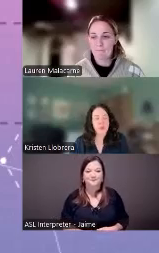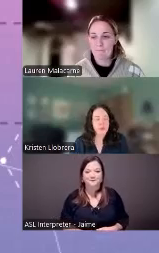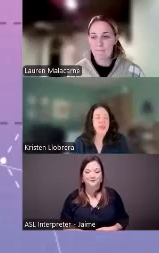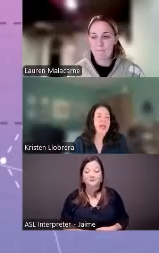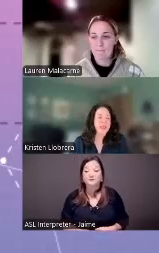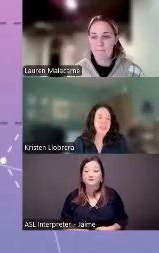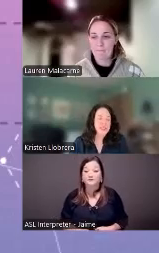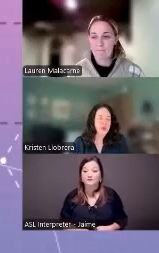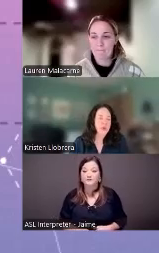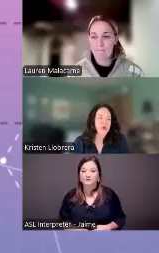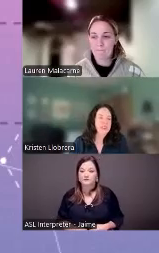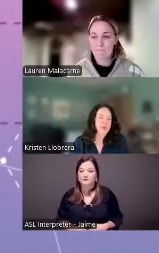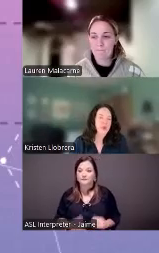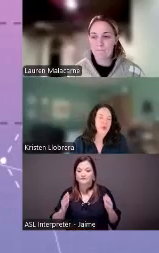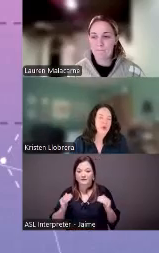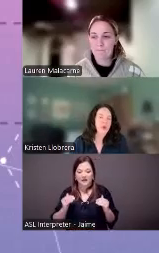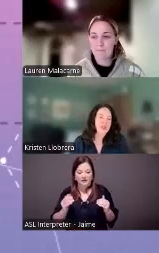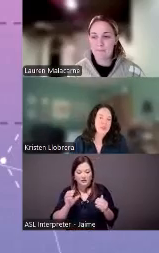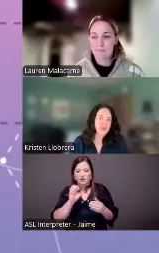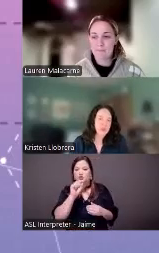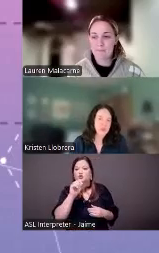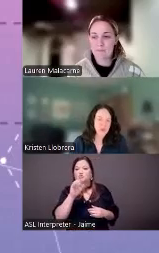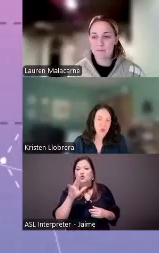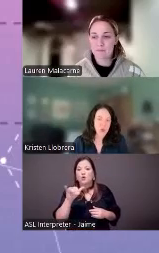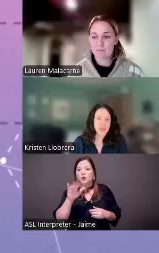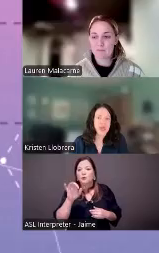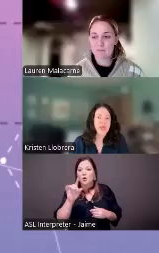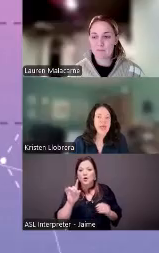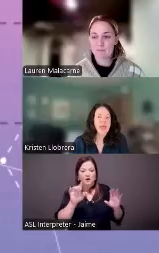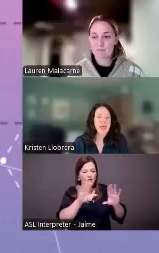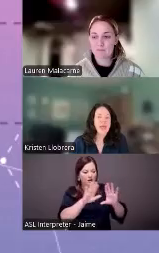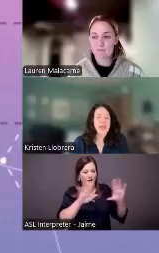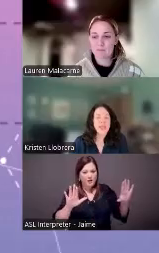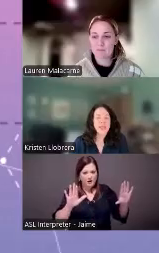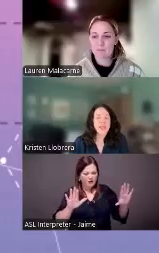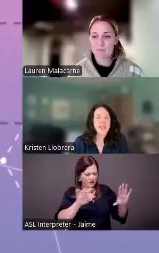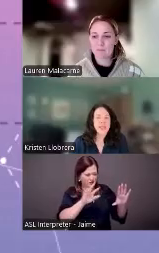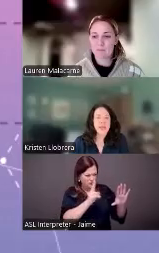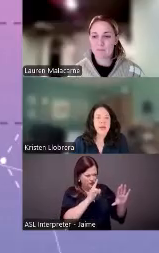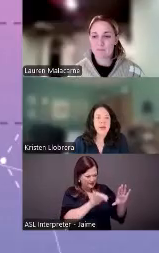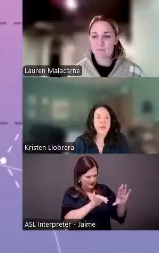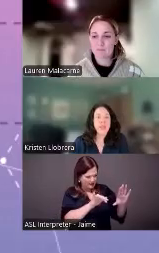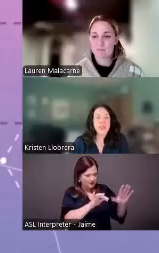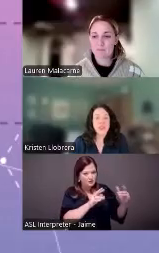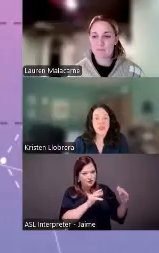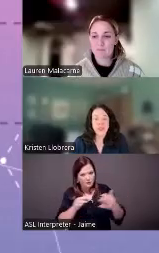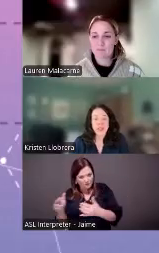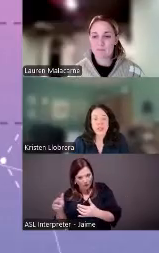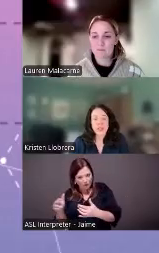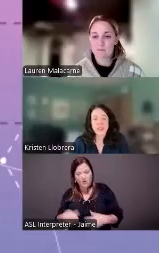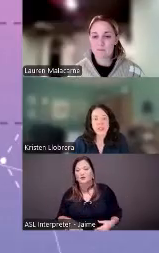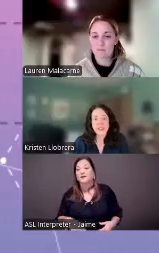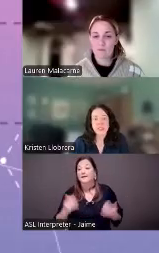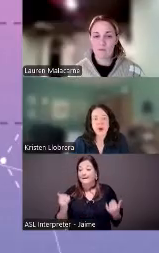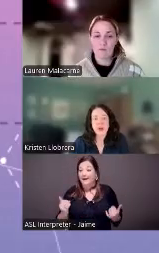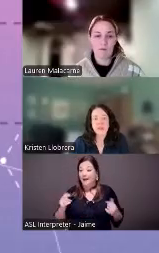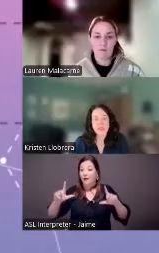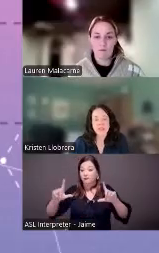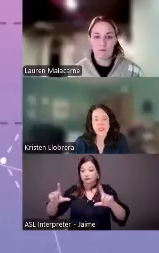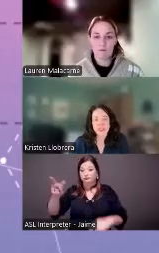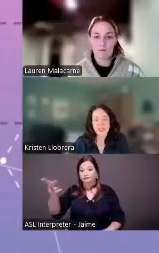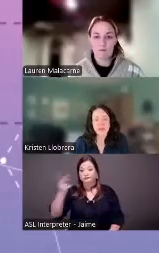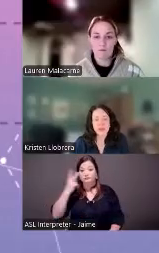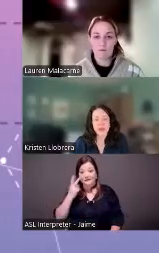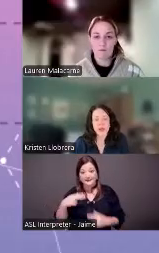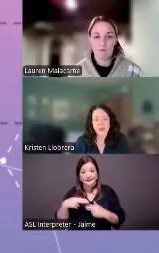we then had these storyboards that we could work with to move forward. And what's on the screen here is part of